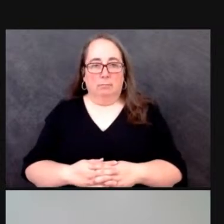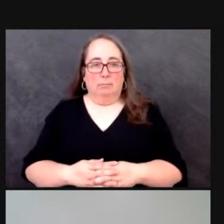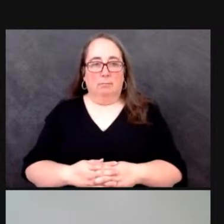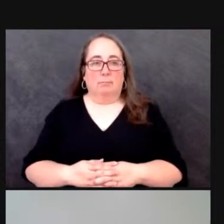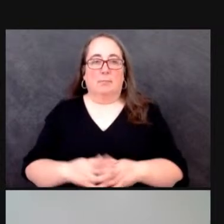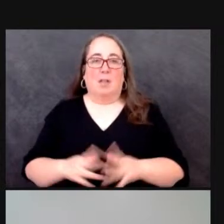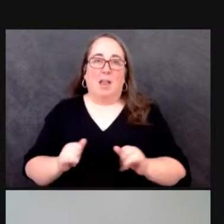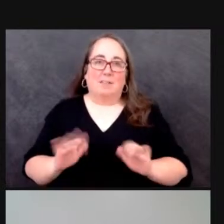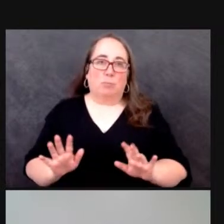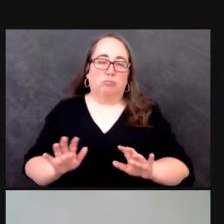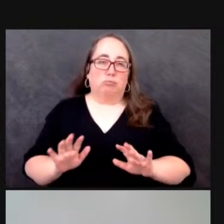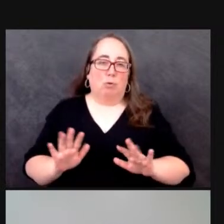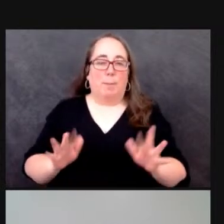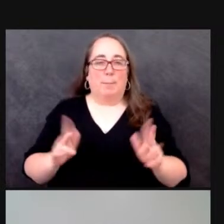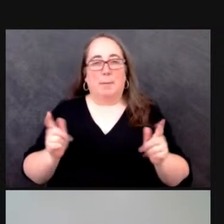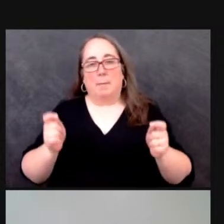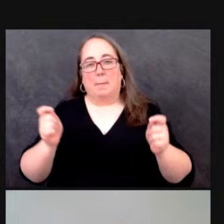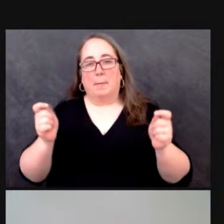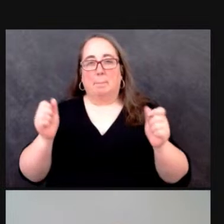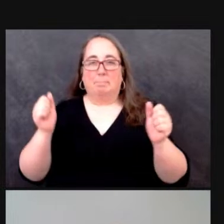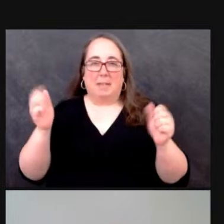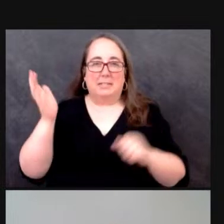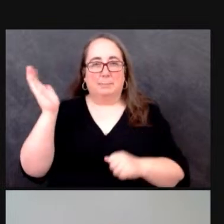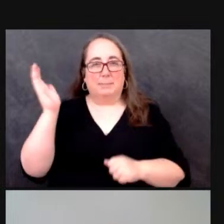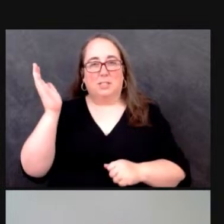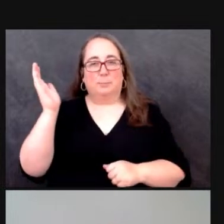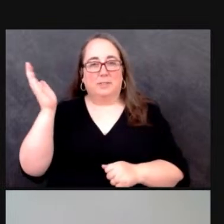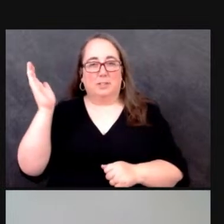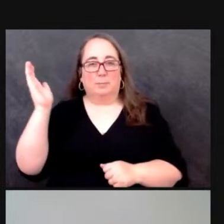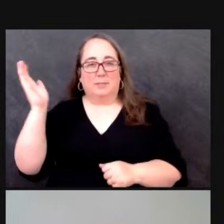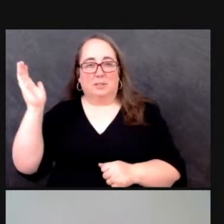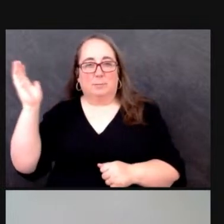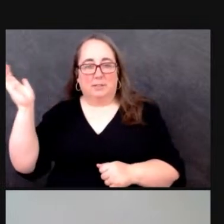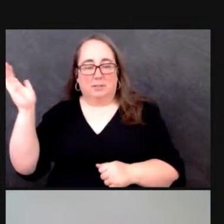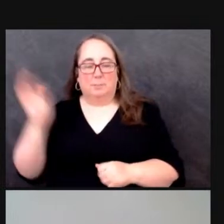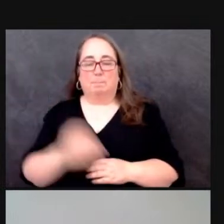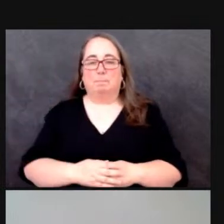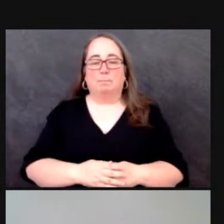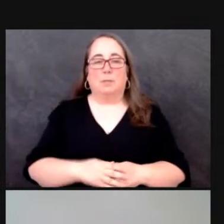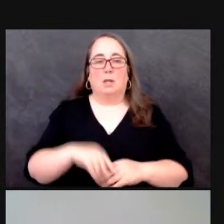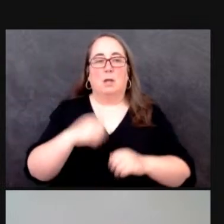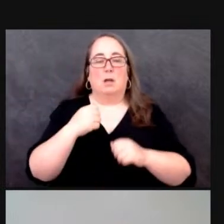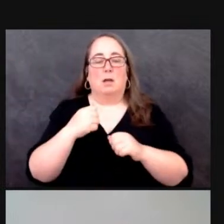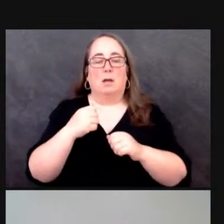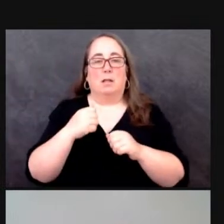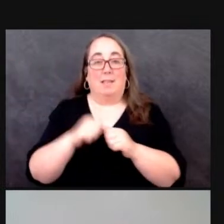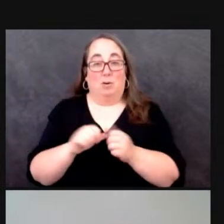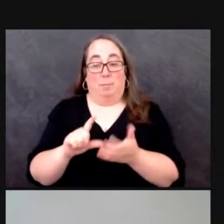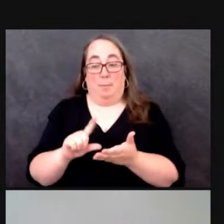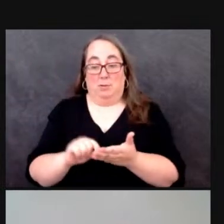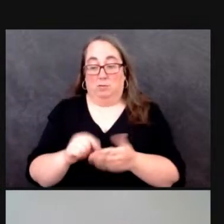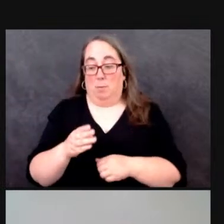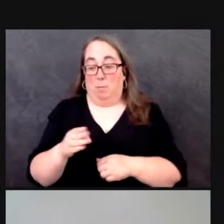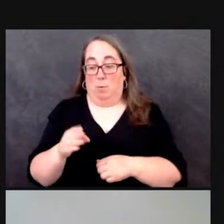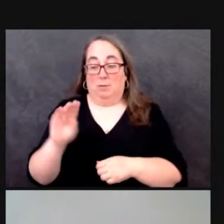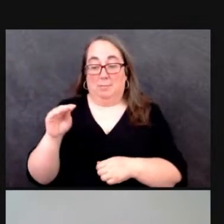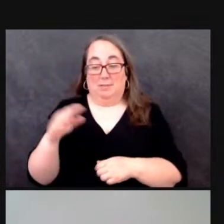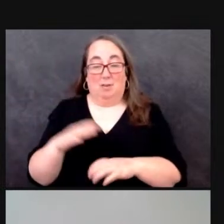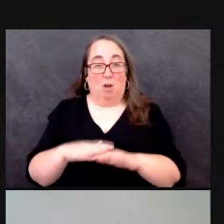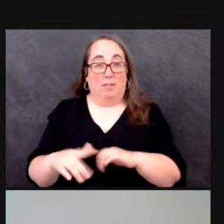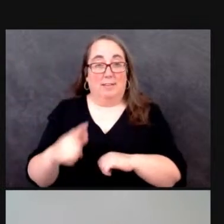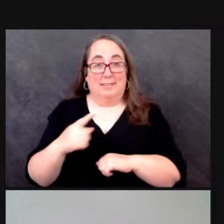lot of fanfare and many speeches. In a letter published by the Baltimore Sun on the day of the presentation,